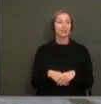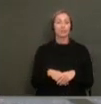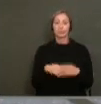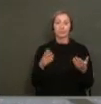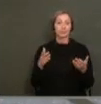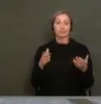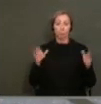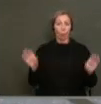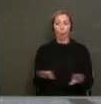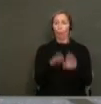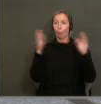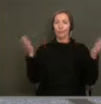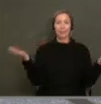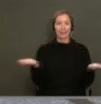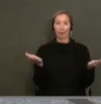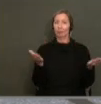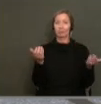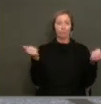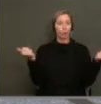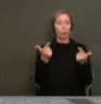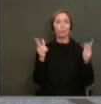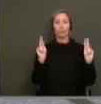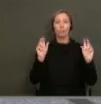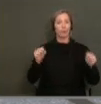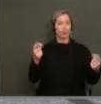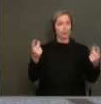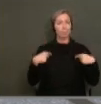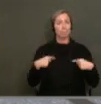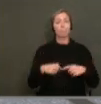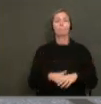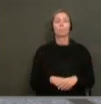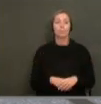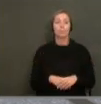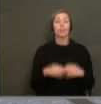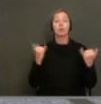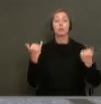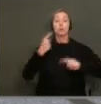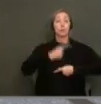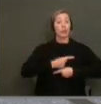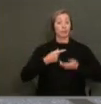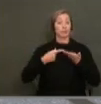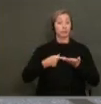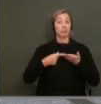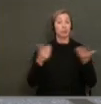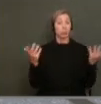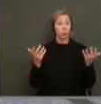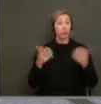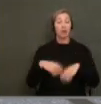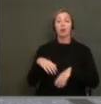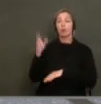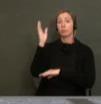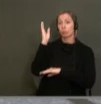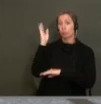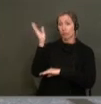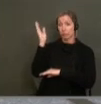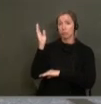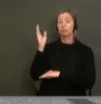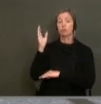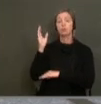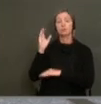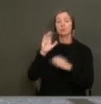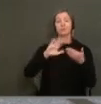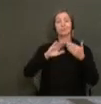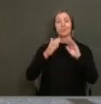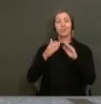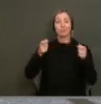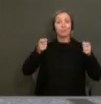borders in District 7. So today what you'll hear is a presentation from city management on